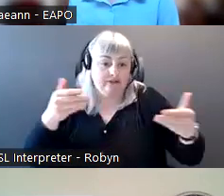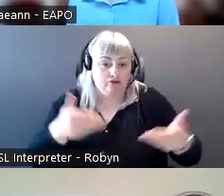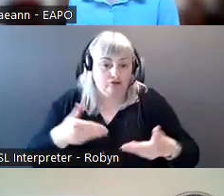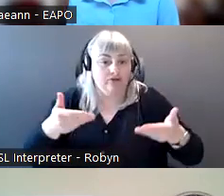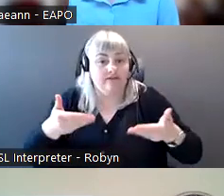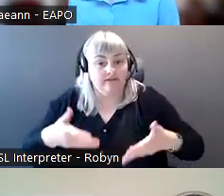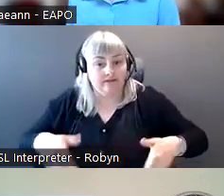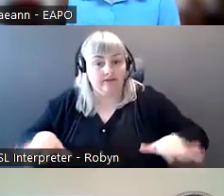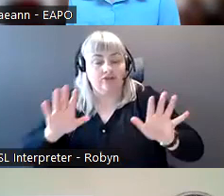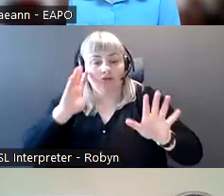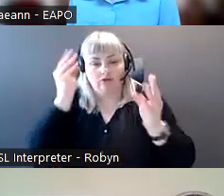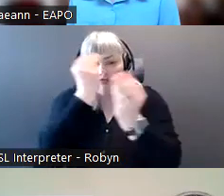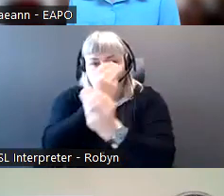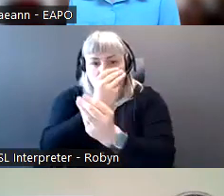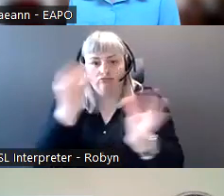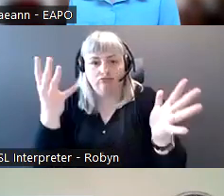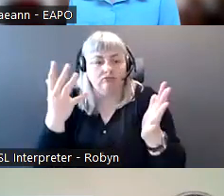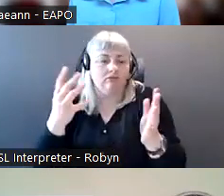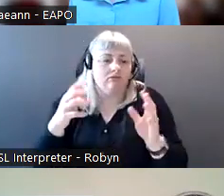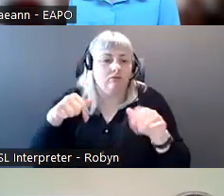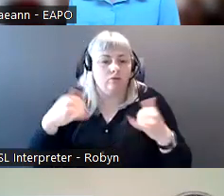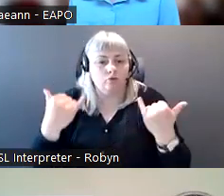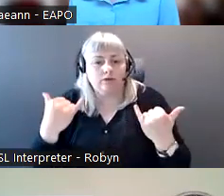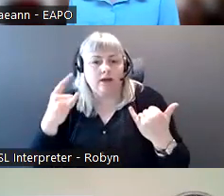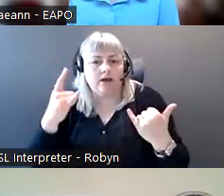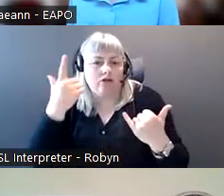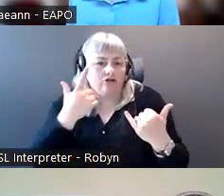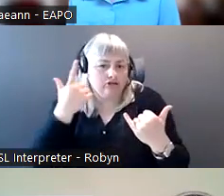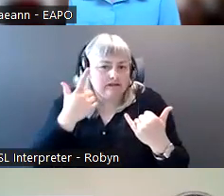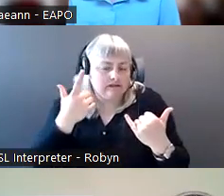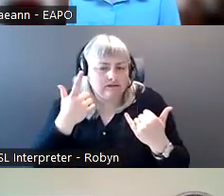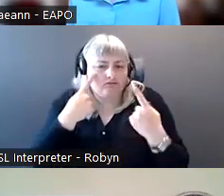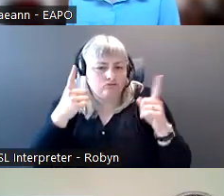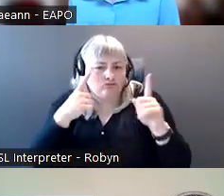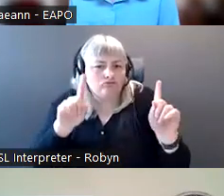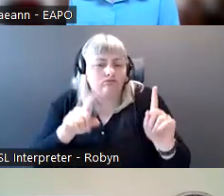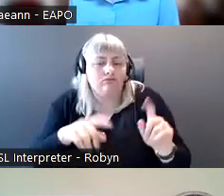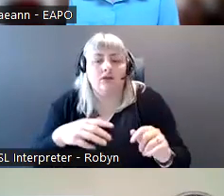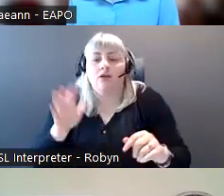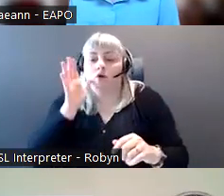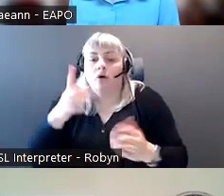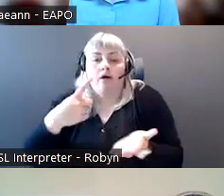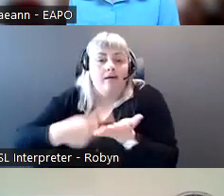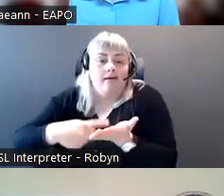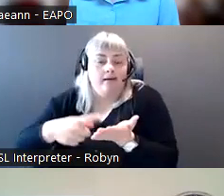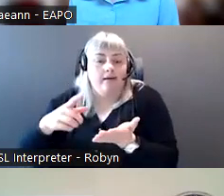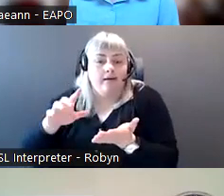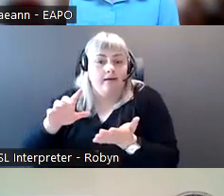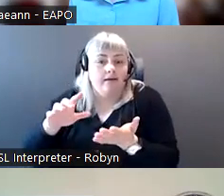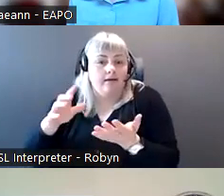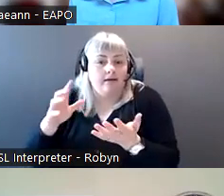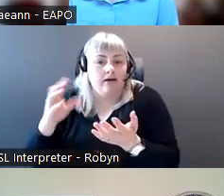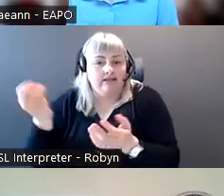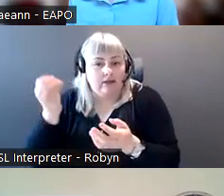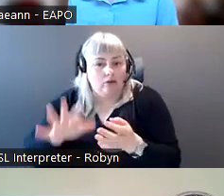logistics of the session, talk a little bit about Elder Abuse Prevention Ontario, introduce our speaker. My